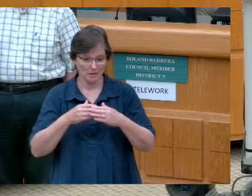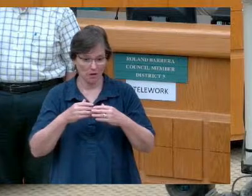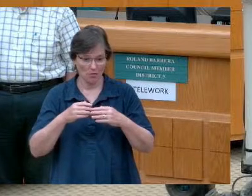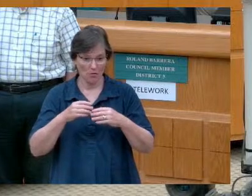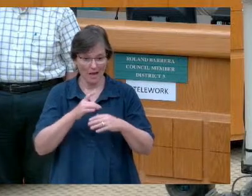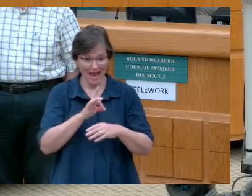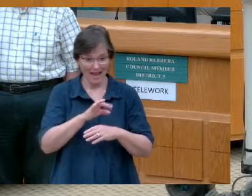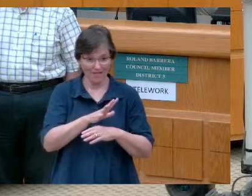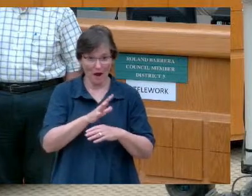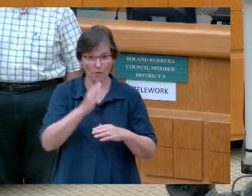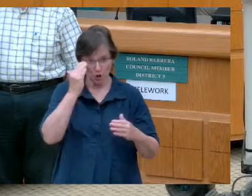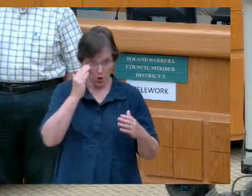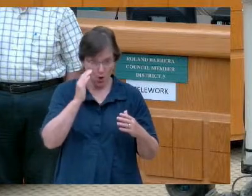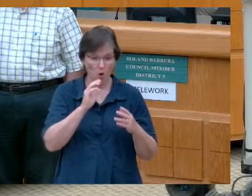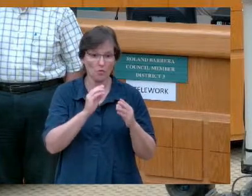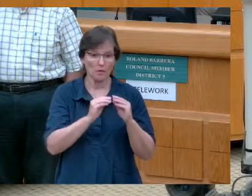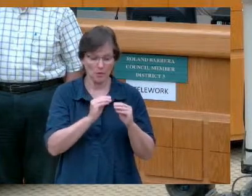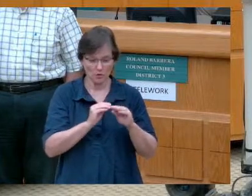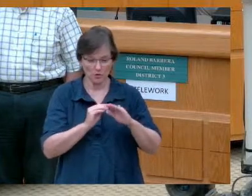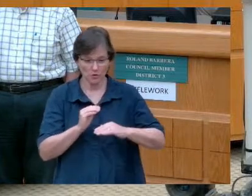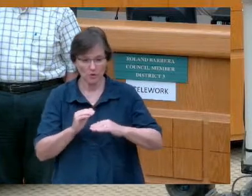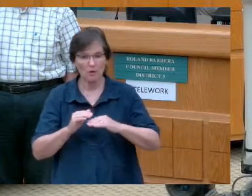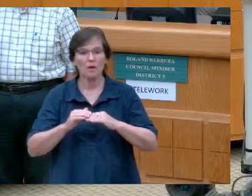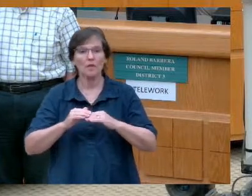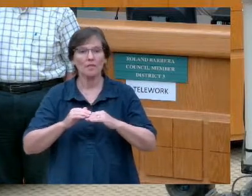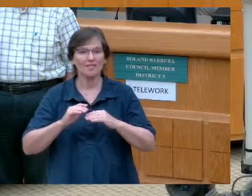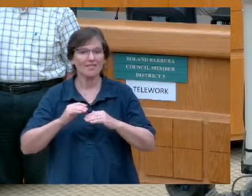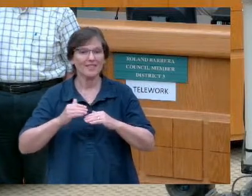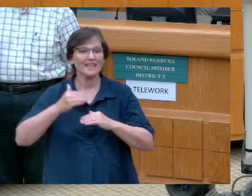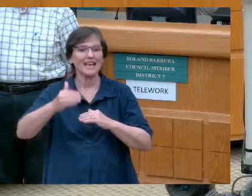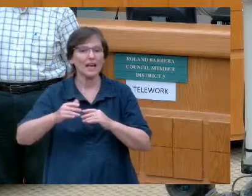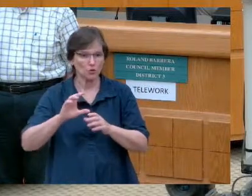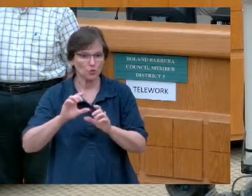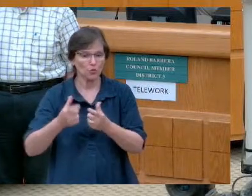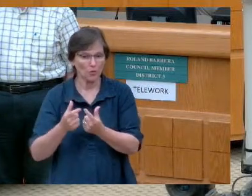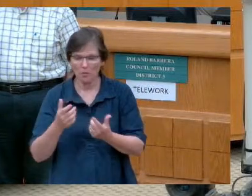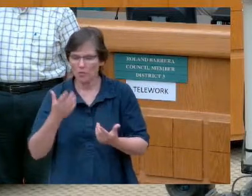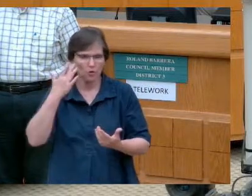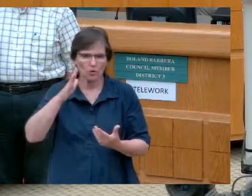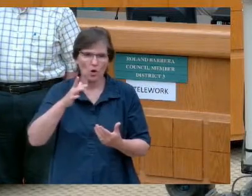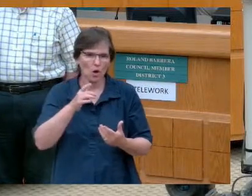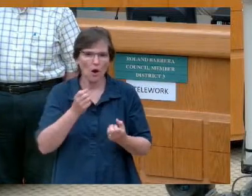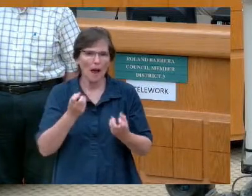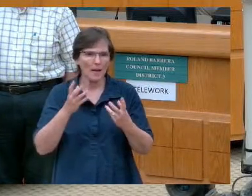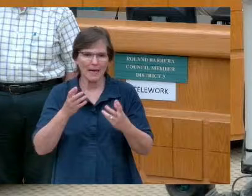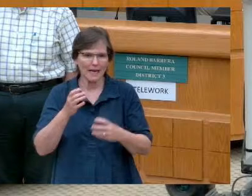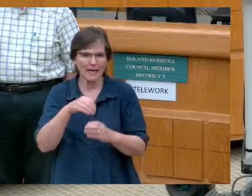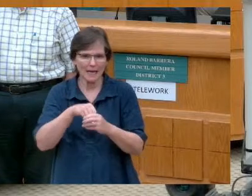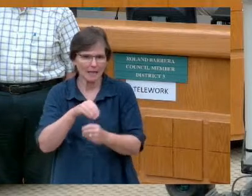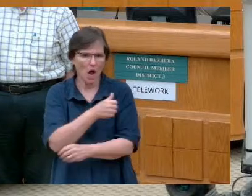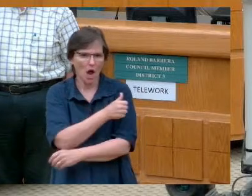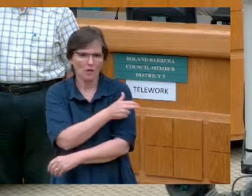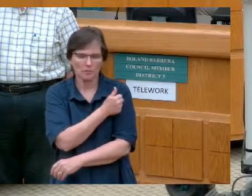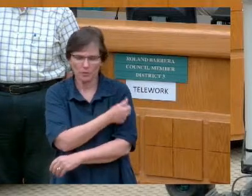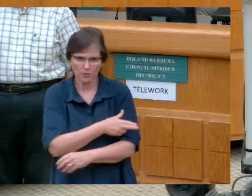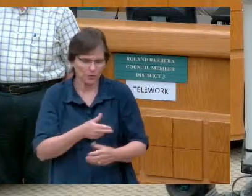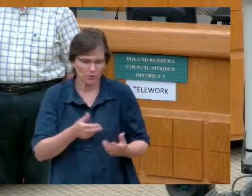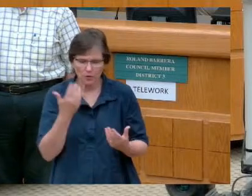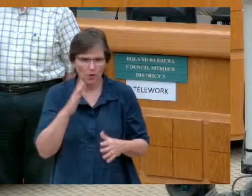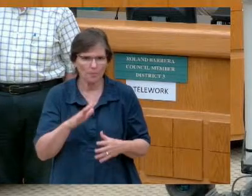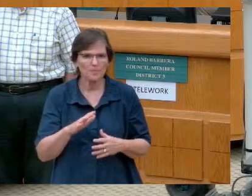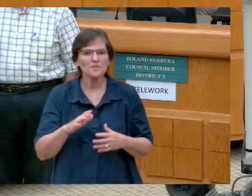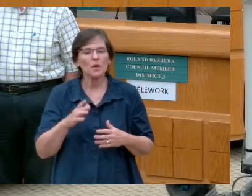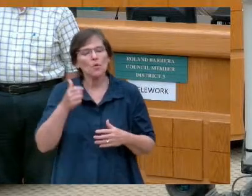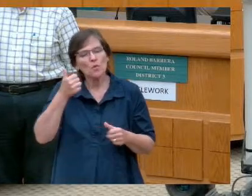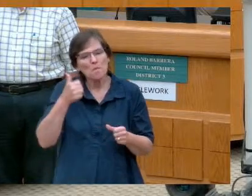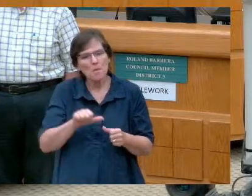not trying to focus on the statistics as much as we all want to know those numbers. We have to remember that our focus is